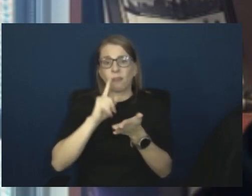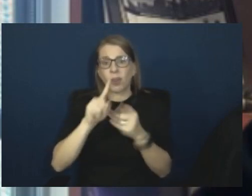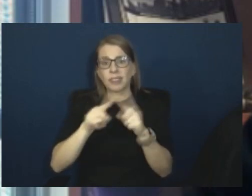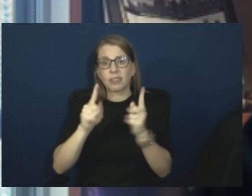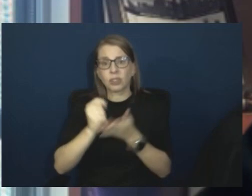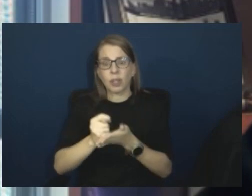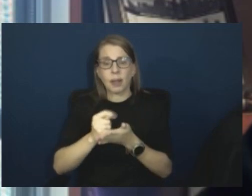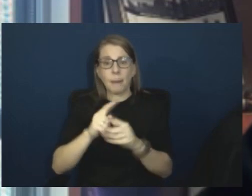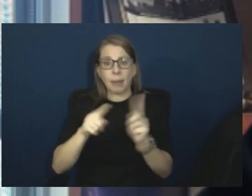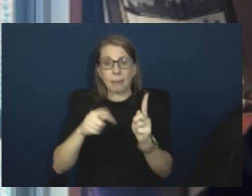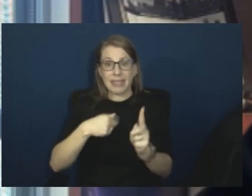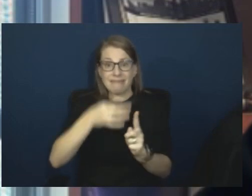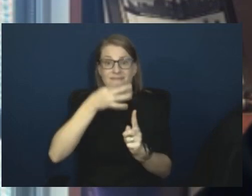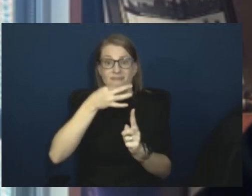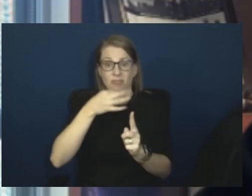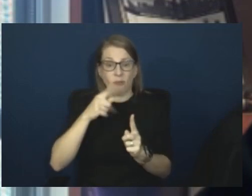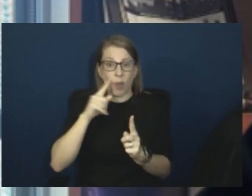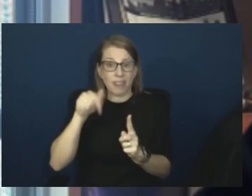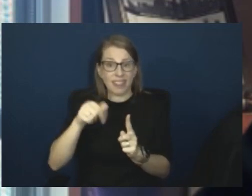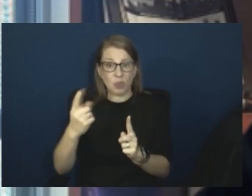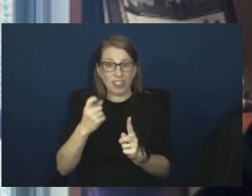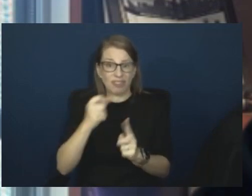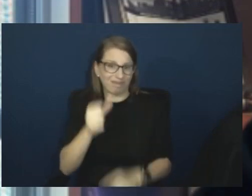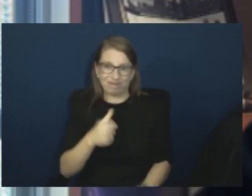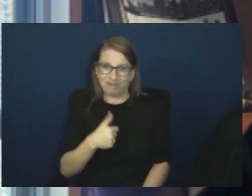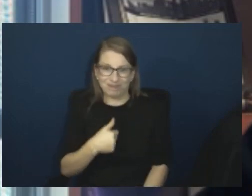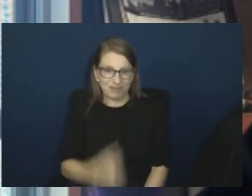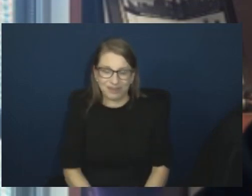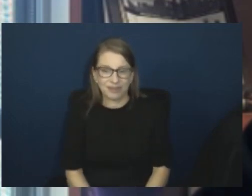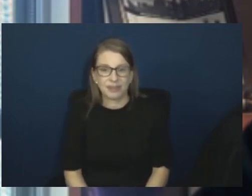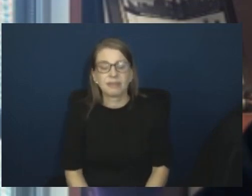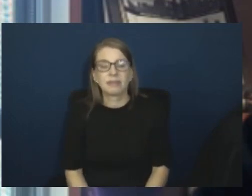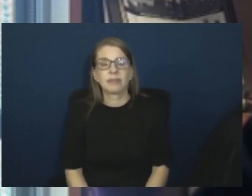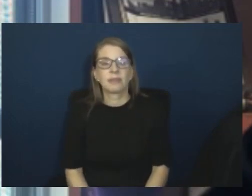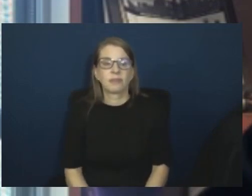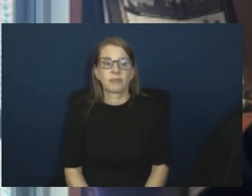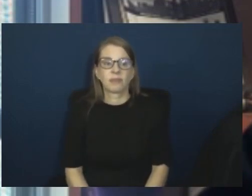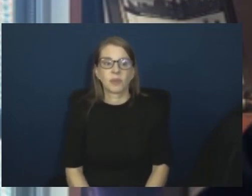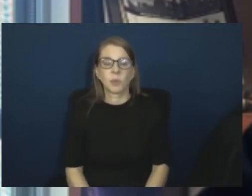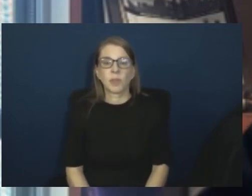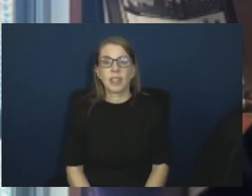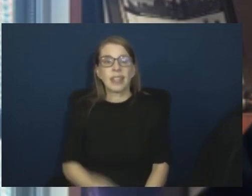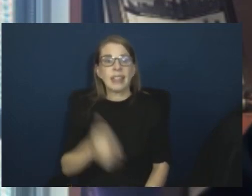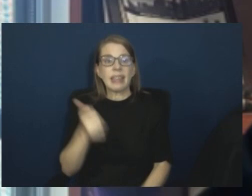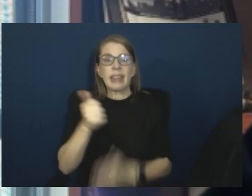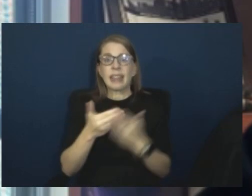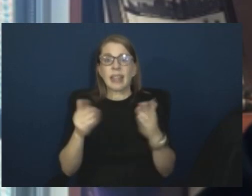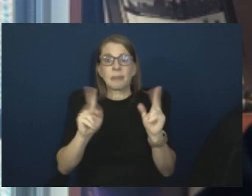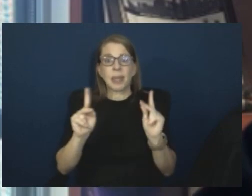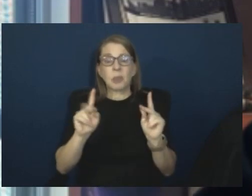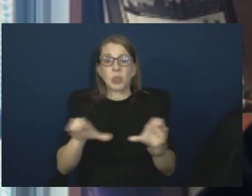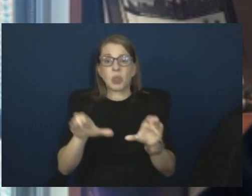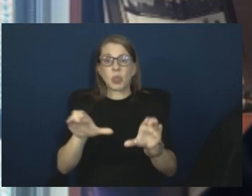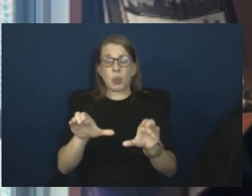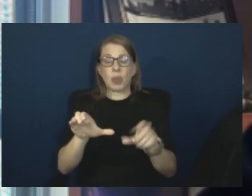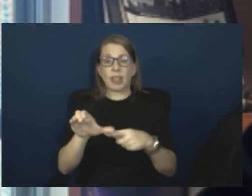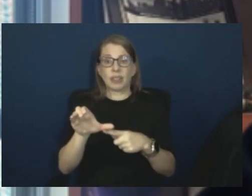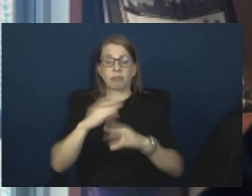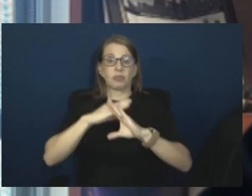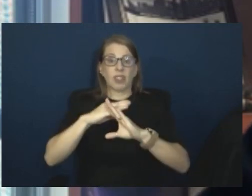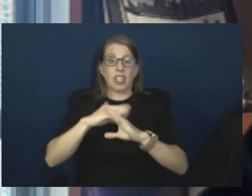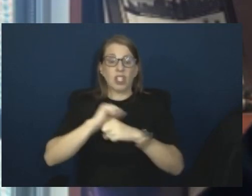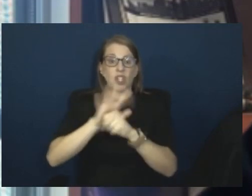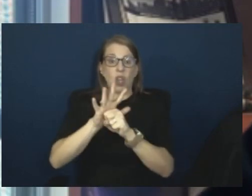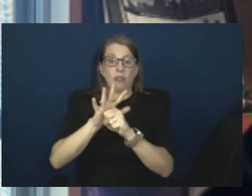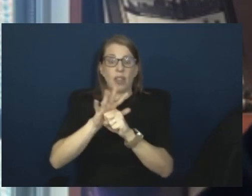this particular area. And anything that people are doing to prevent COVID infection should be backed up by